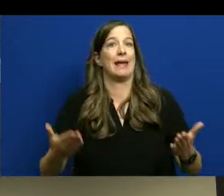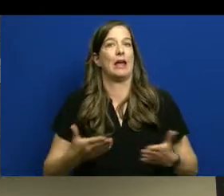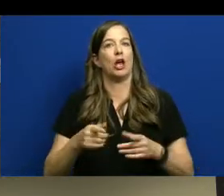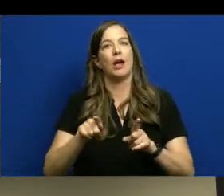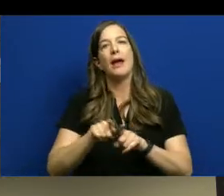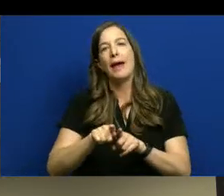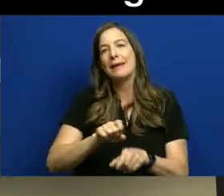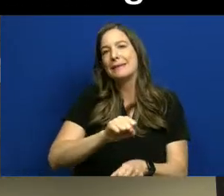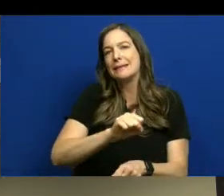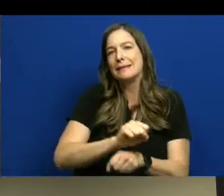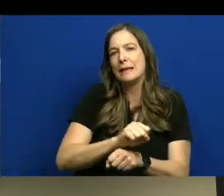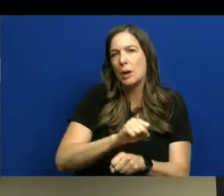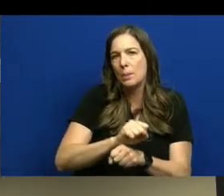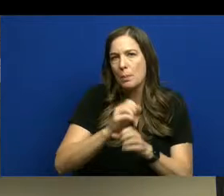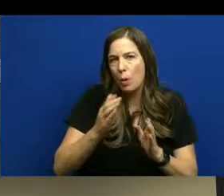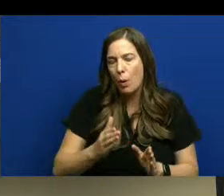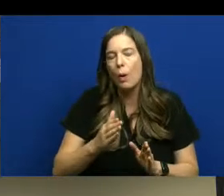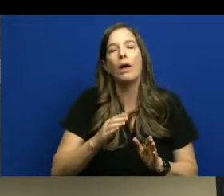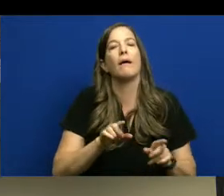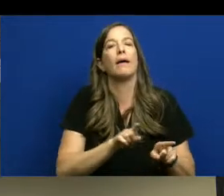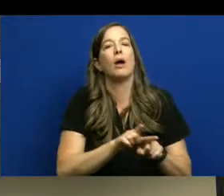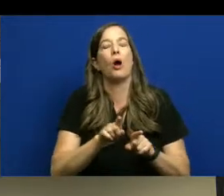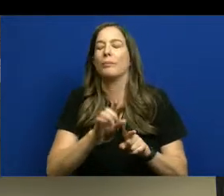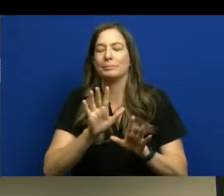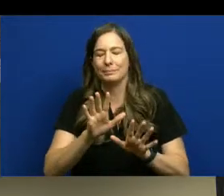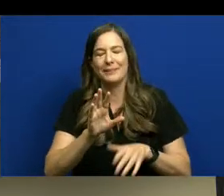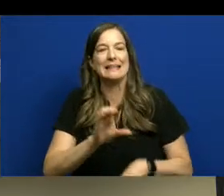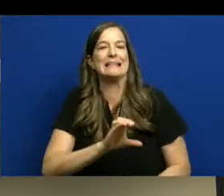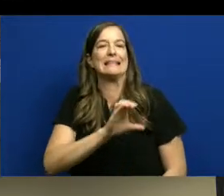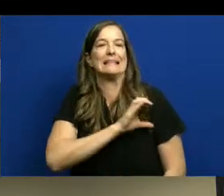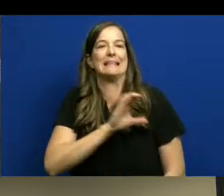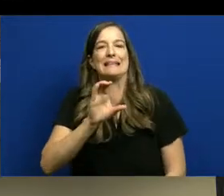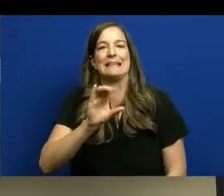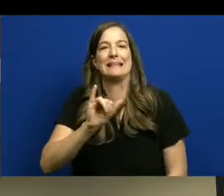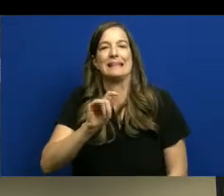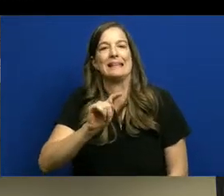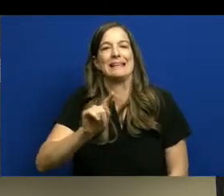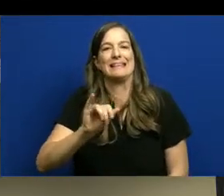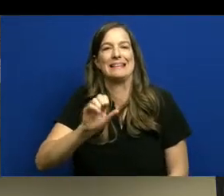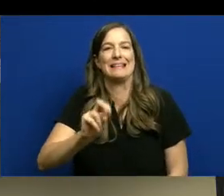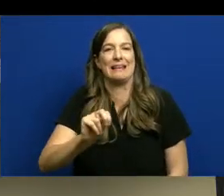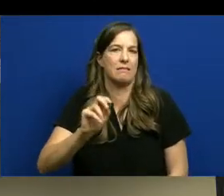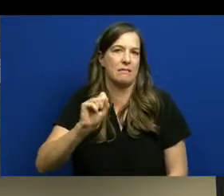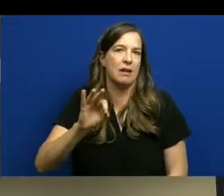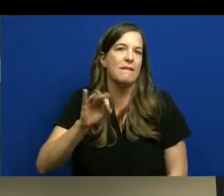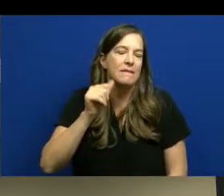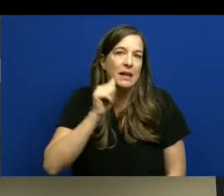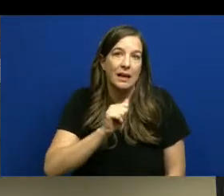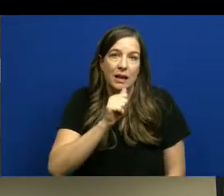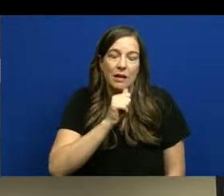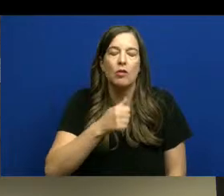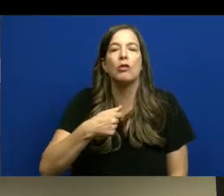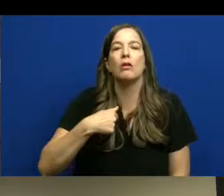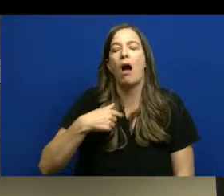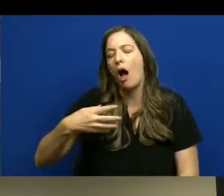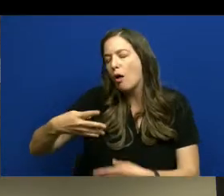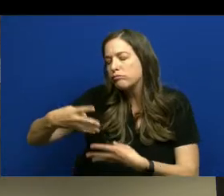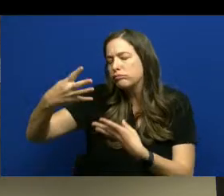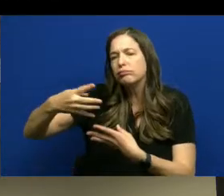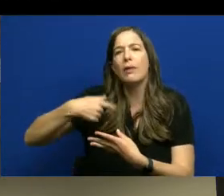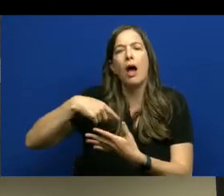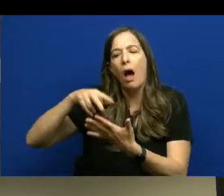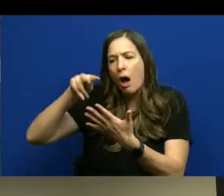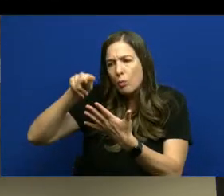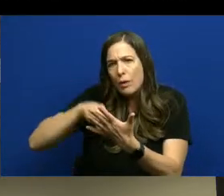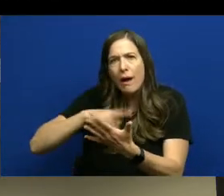and as a citizen of Arizona. I've read on social media the concern with the